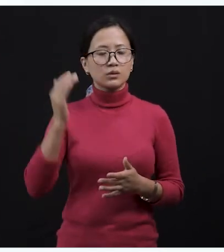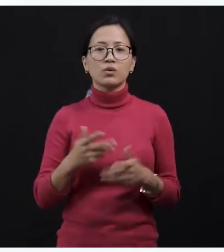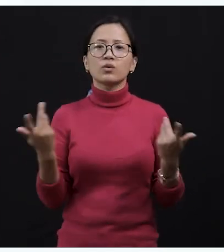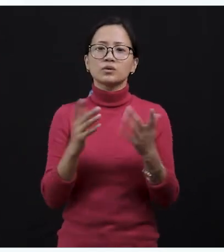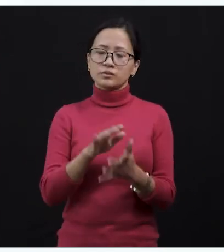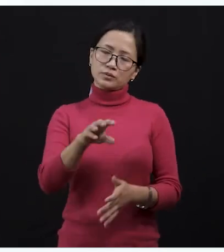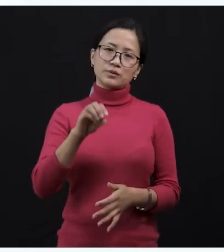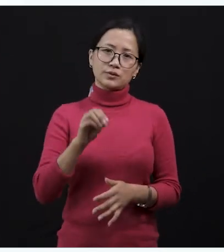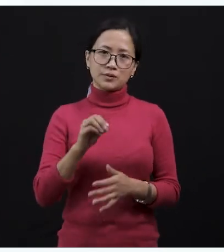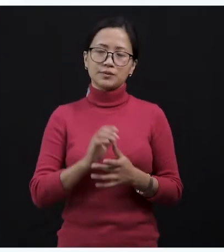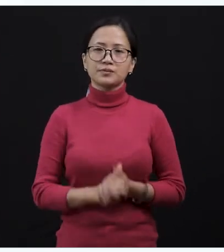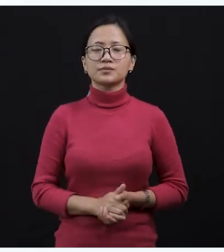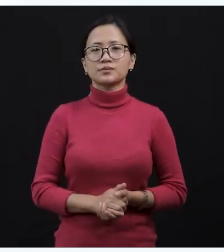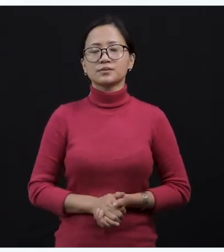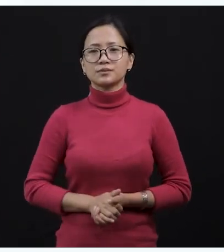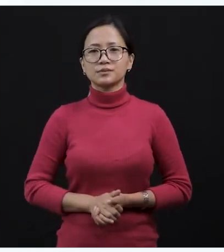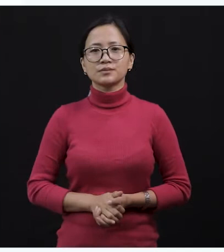get metals.